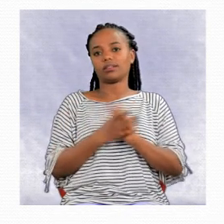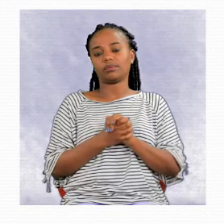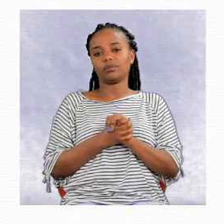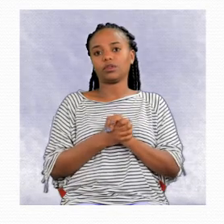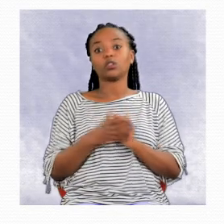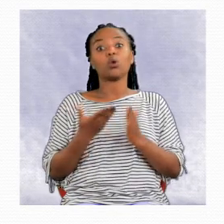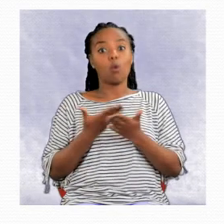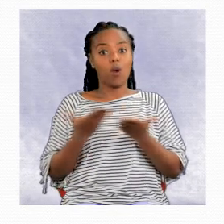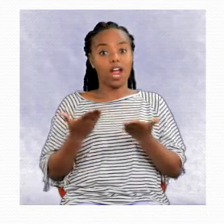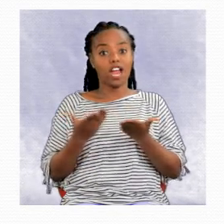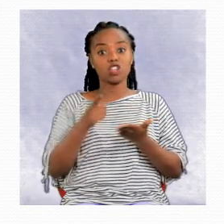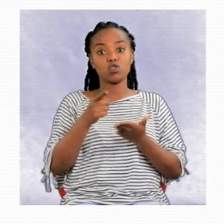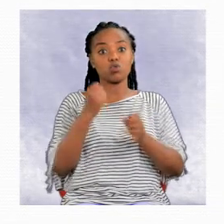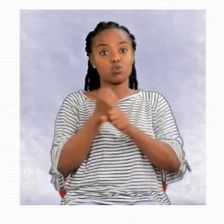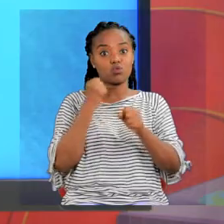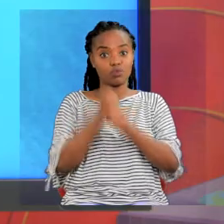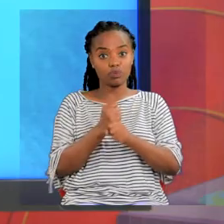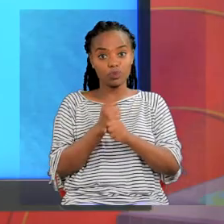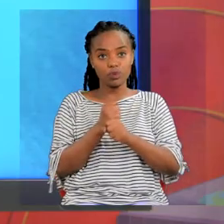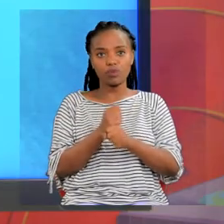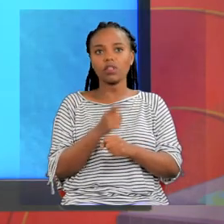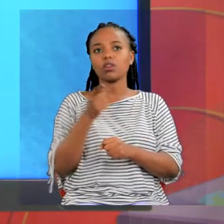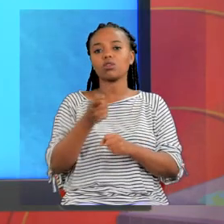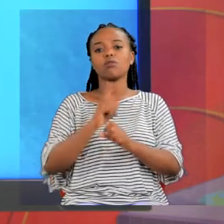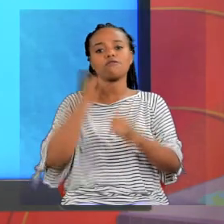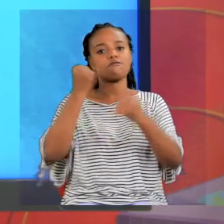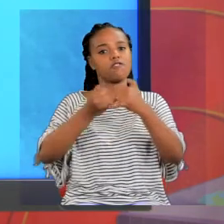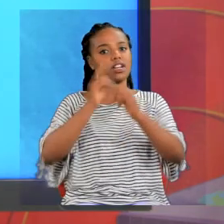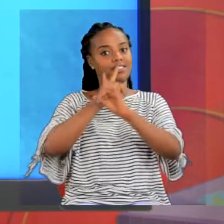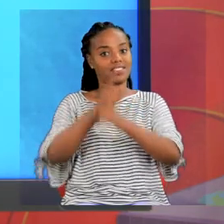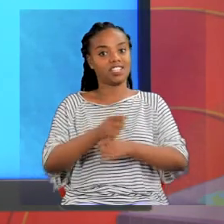0.01. When you evaluate this, you will have this one,